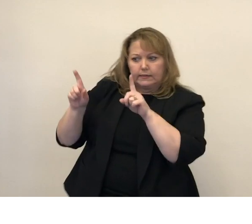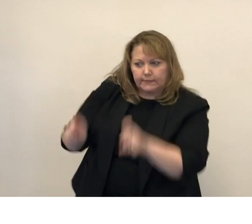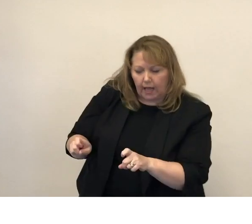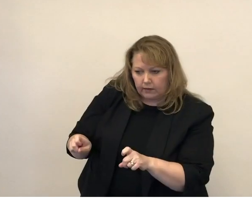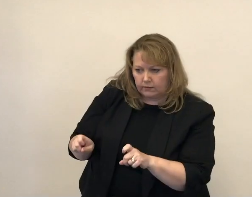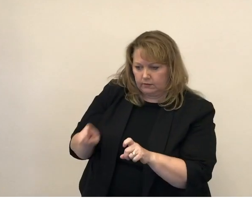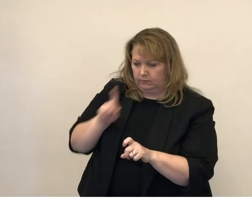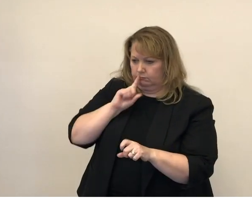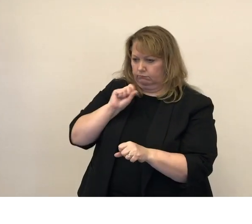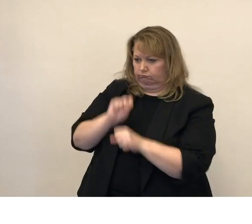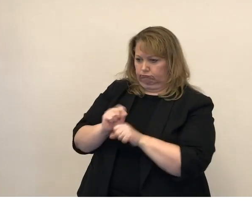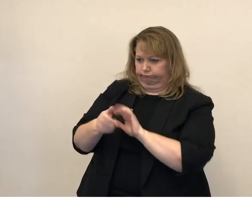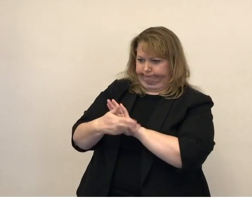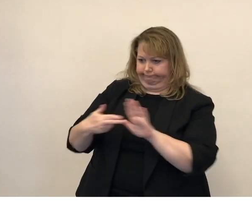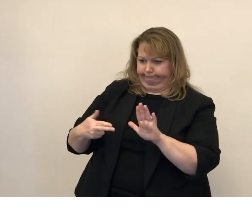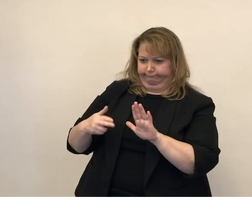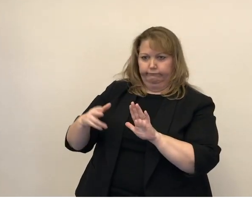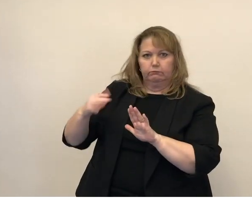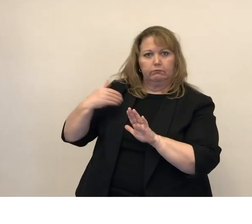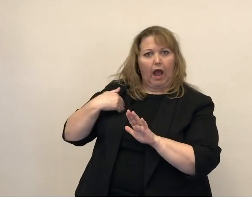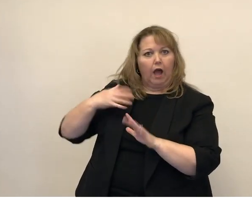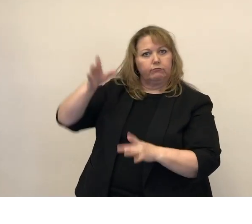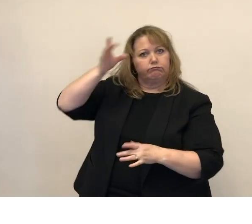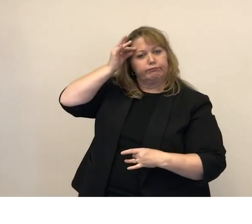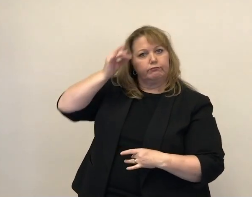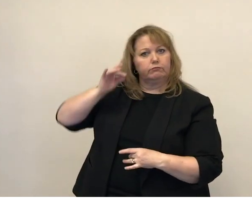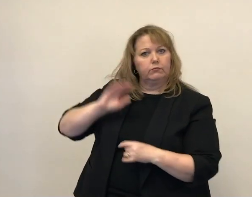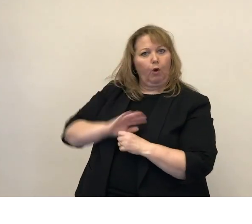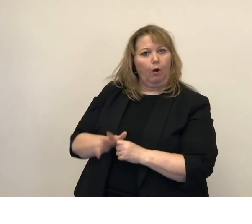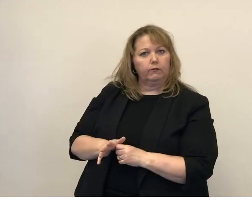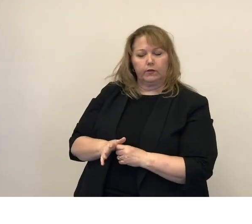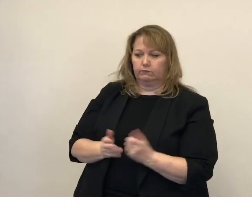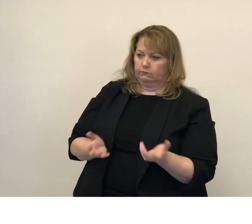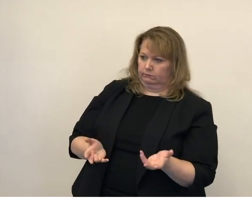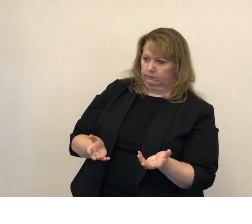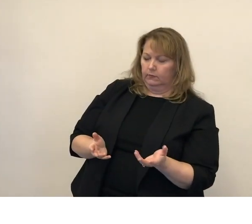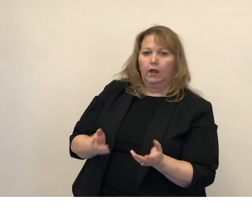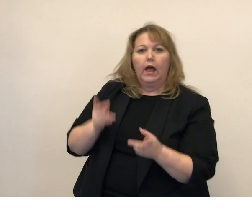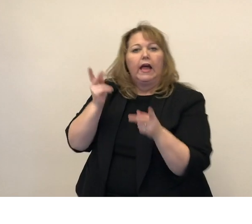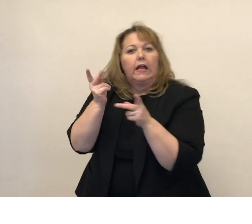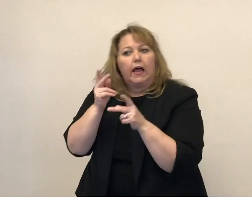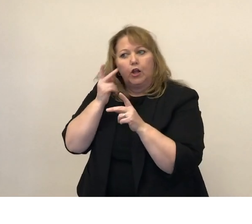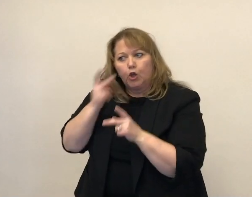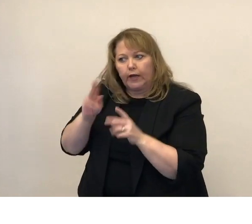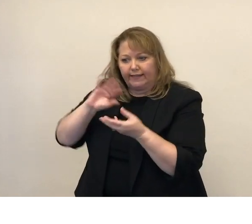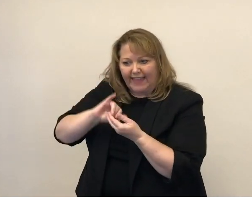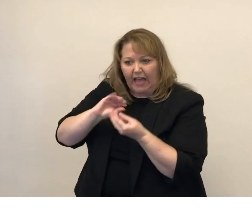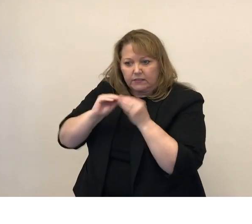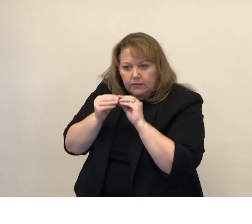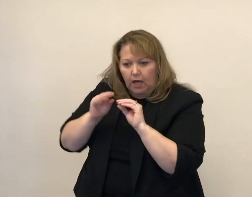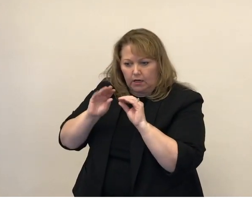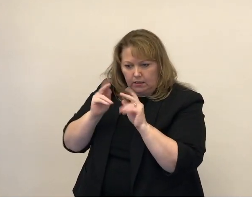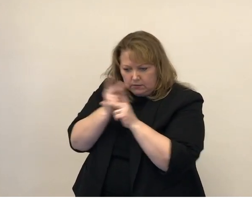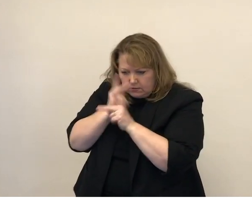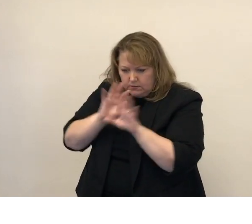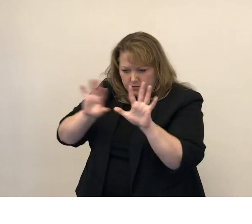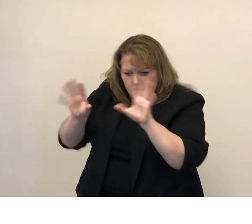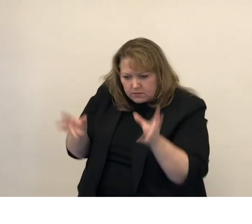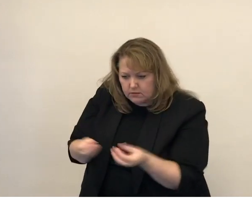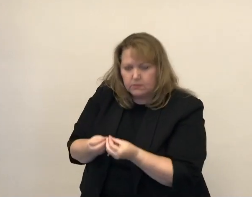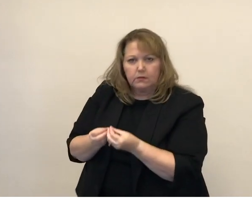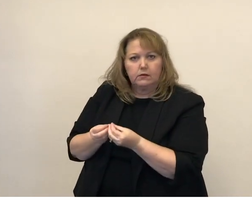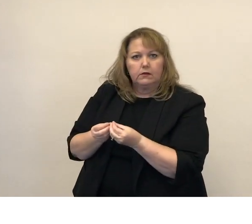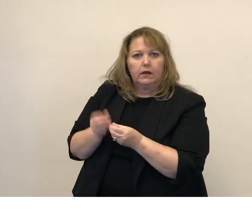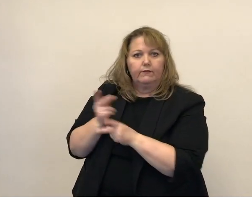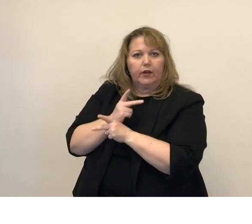are infected, then we could extrapolate out in terms of our entire state what the propensity of the virus to have spread into our